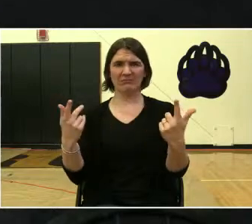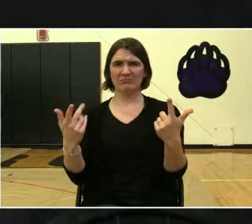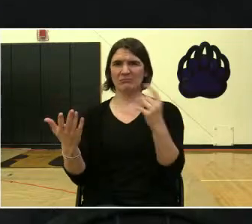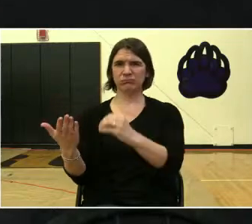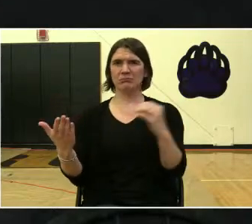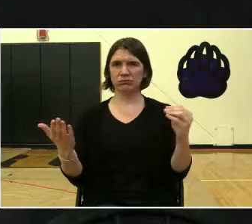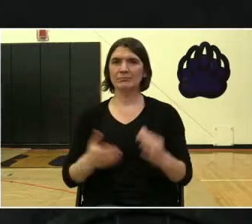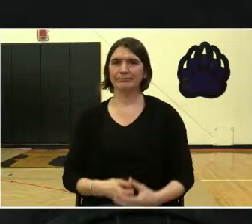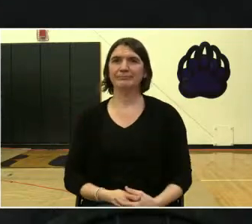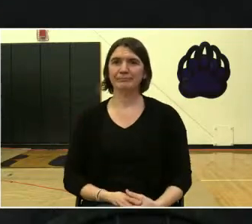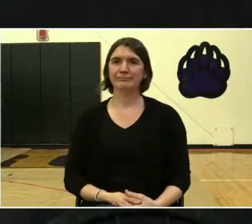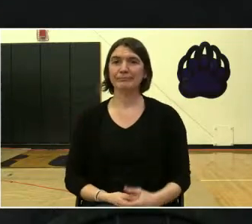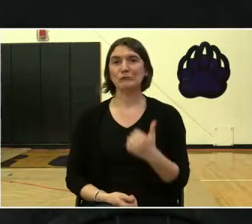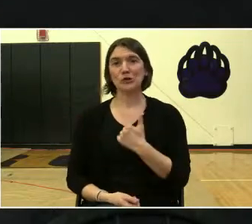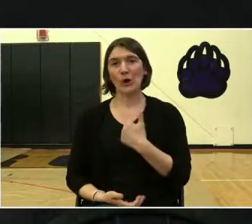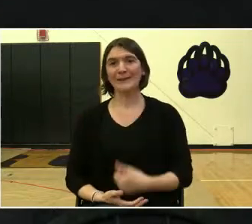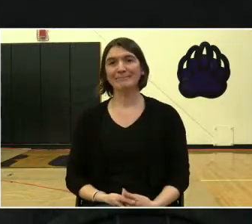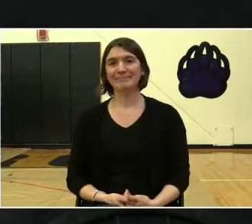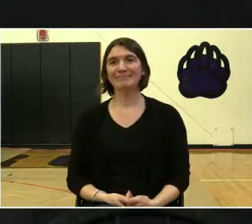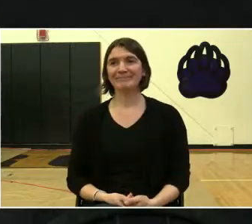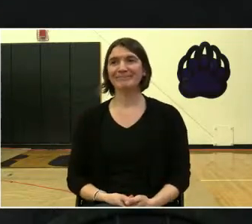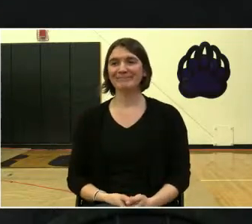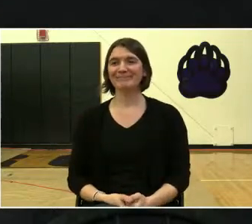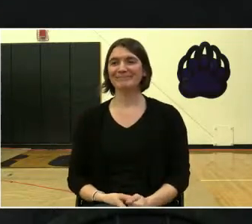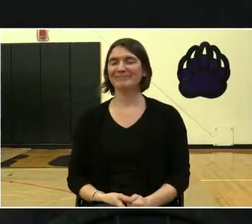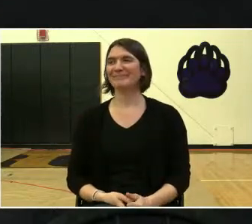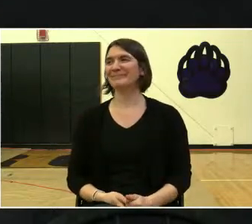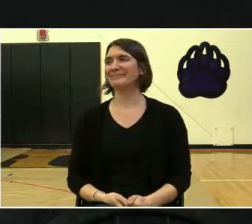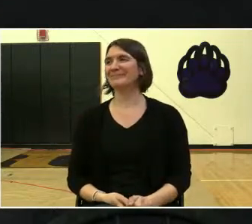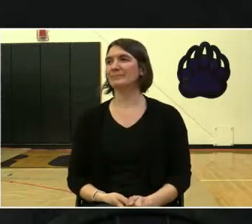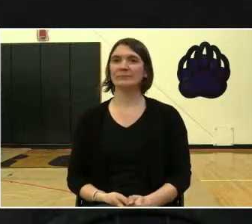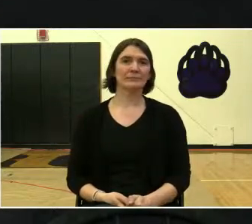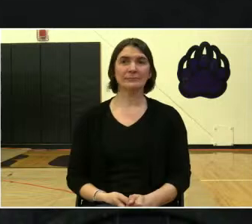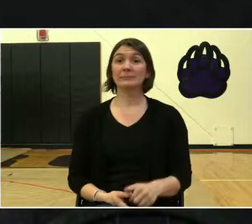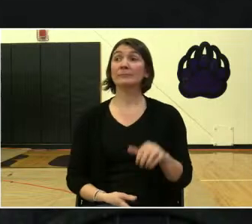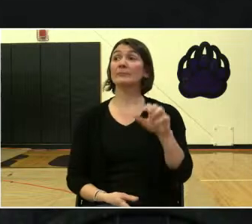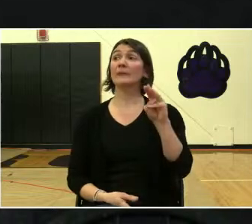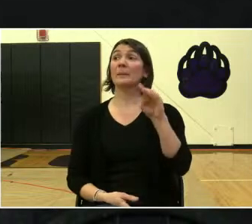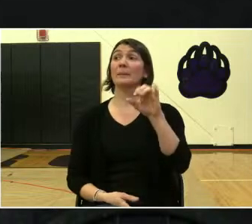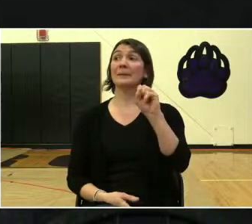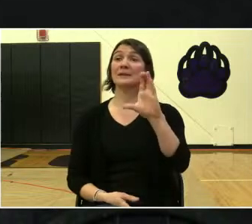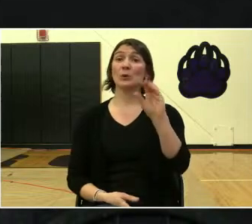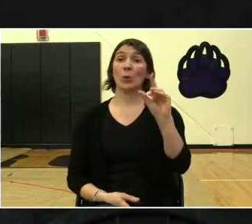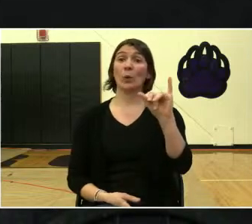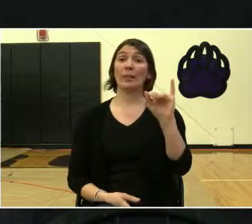so that's not an order sorry um Miss